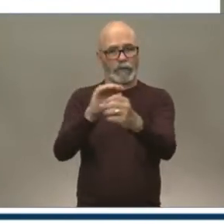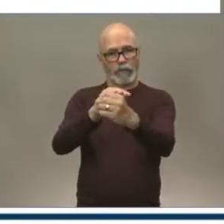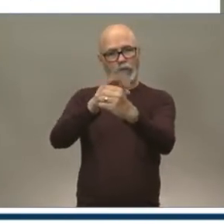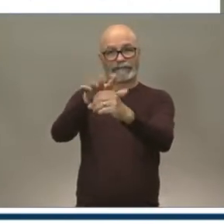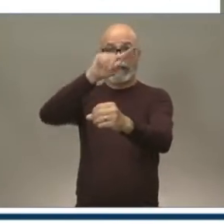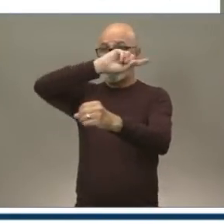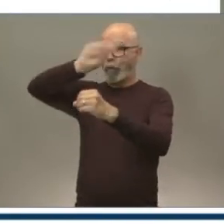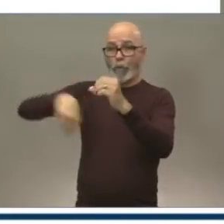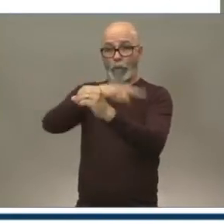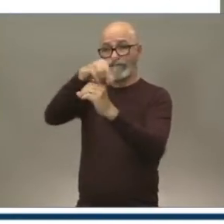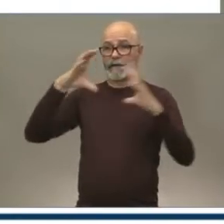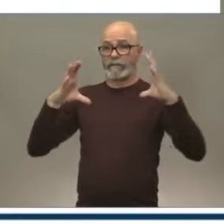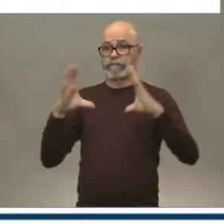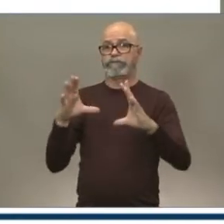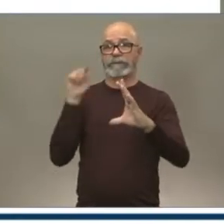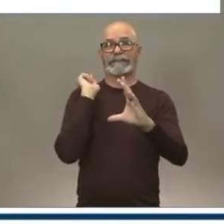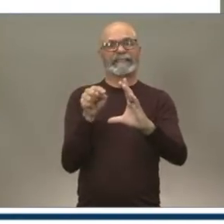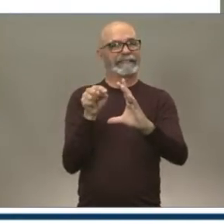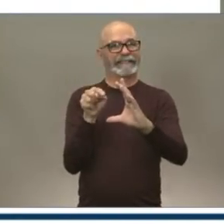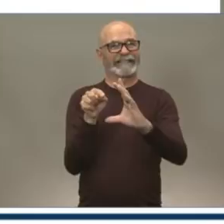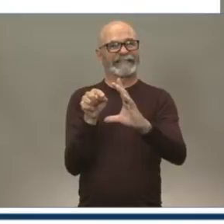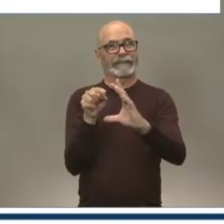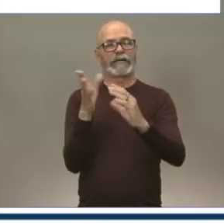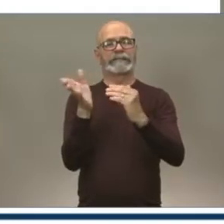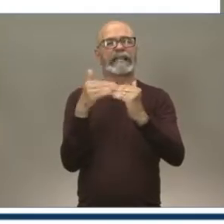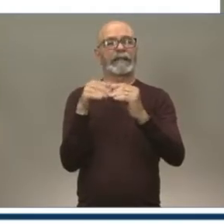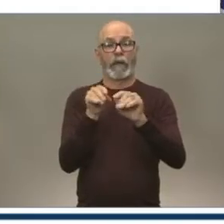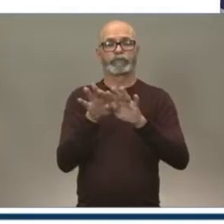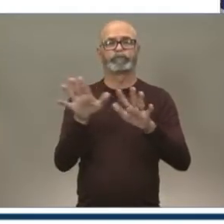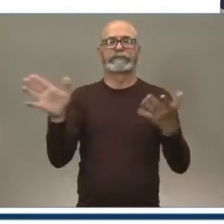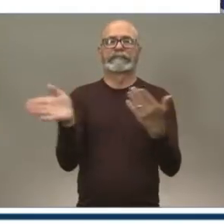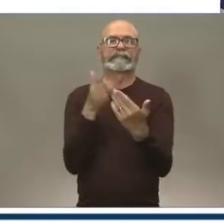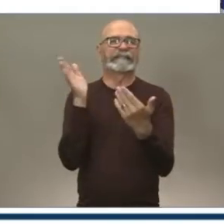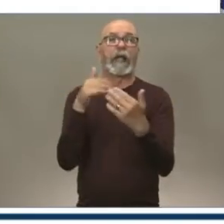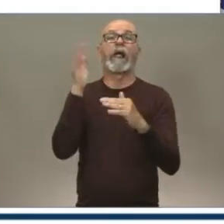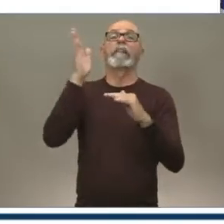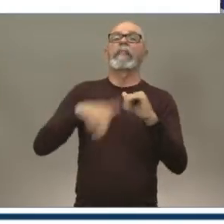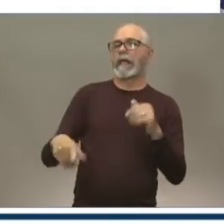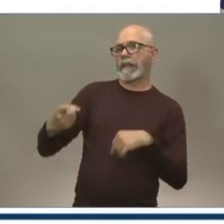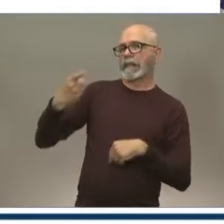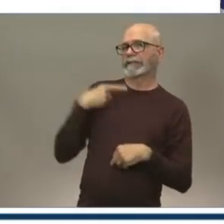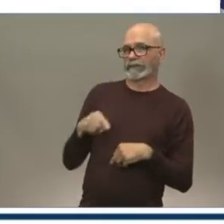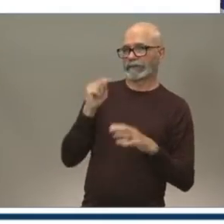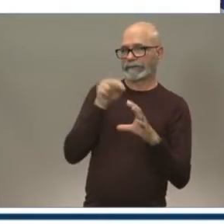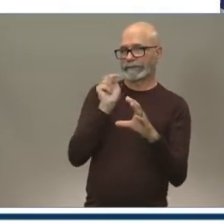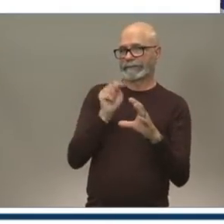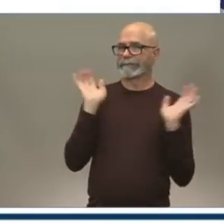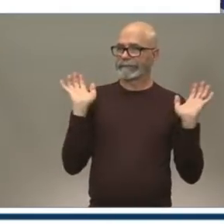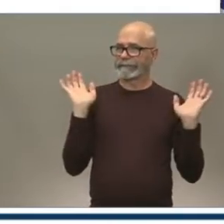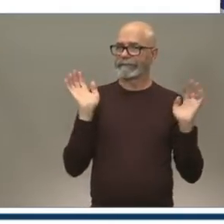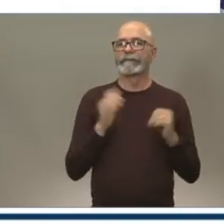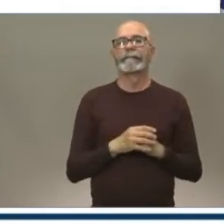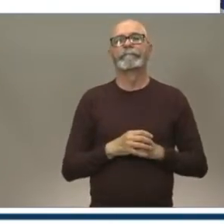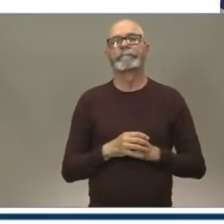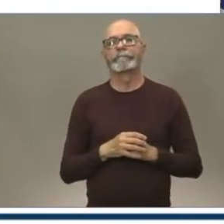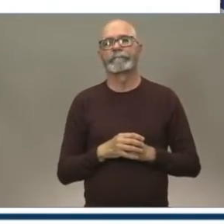is more transmissible than it was a year ago. We'll go to Blair Rhodes now from CBC. Go ahead, Blair. Dr. Strang, I'd like to follow up on what you just said. Why is it that